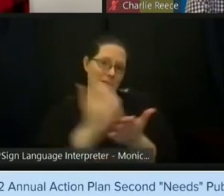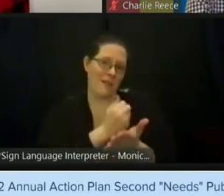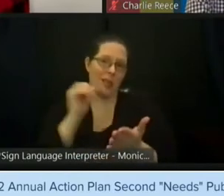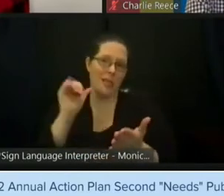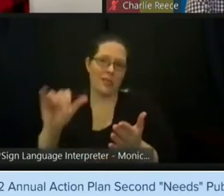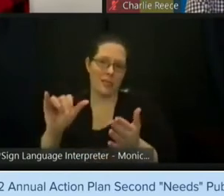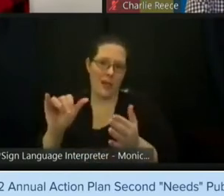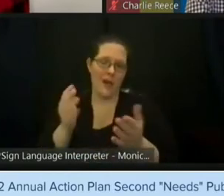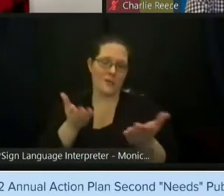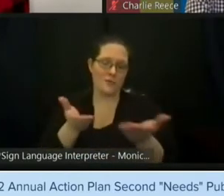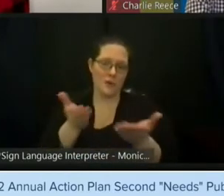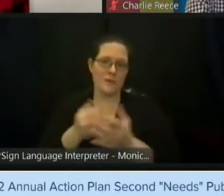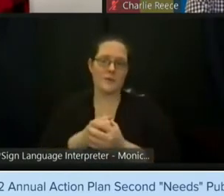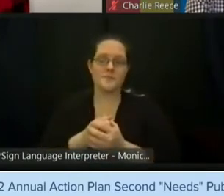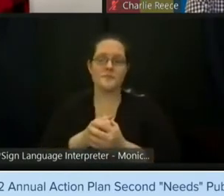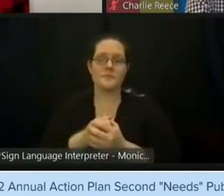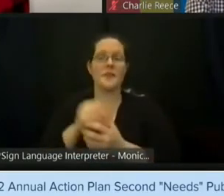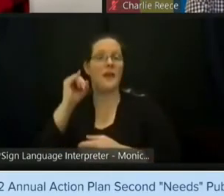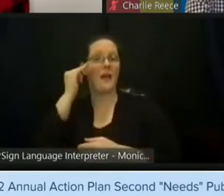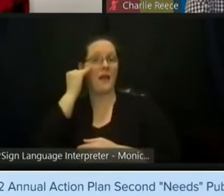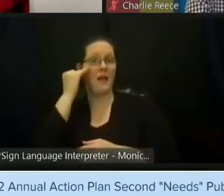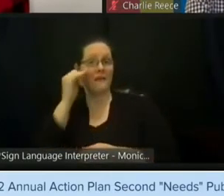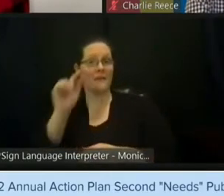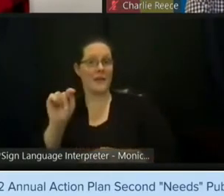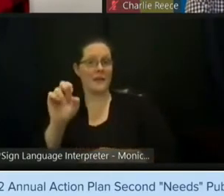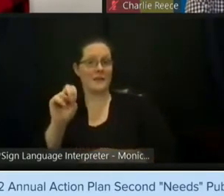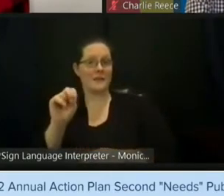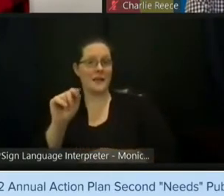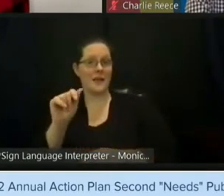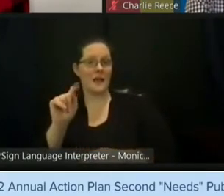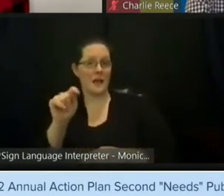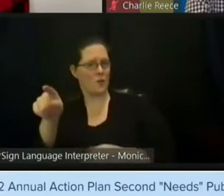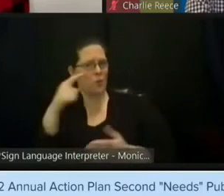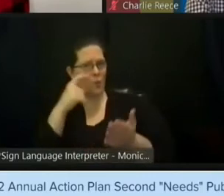a tenant is being pushed out for